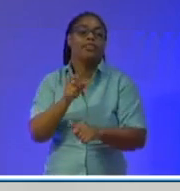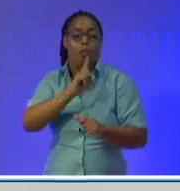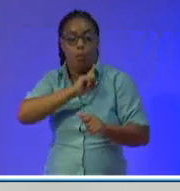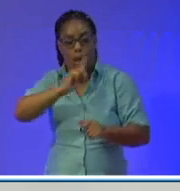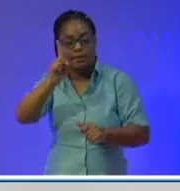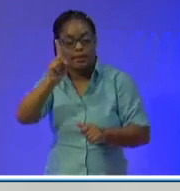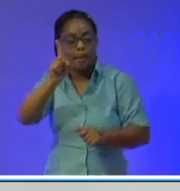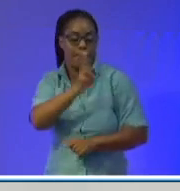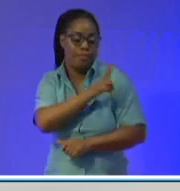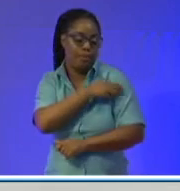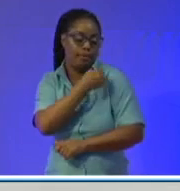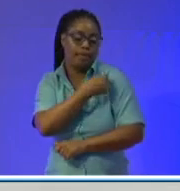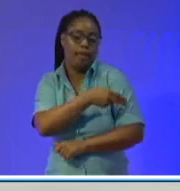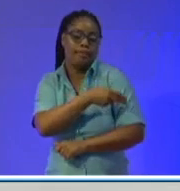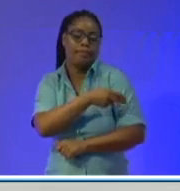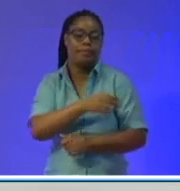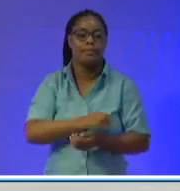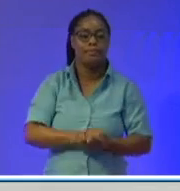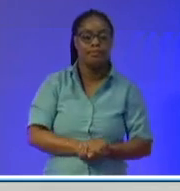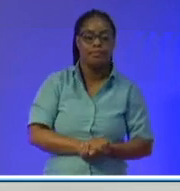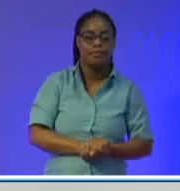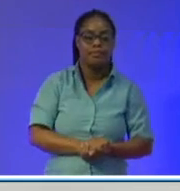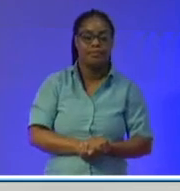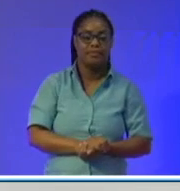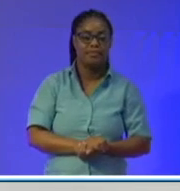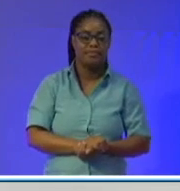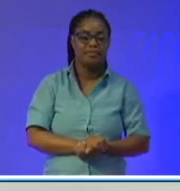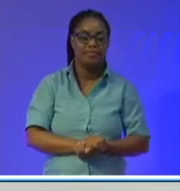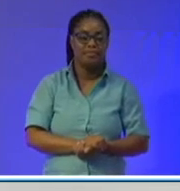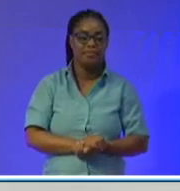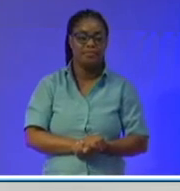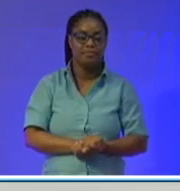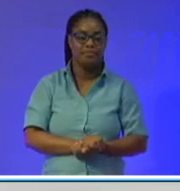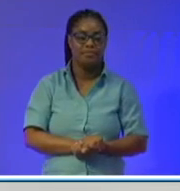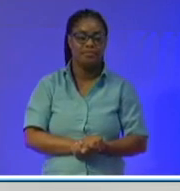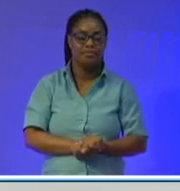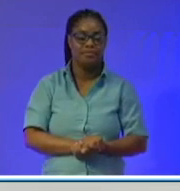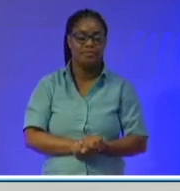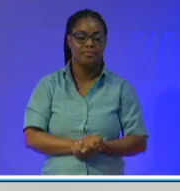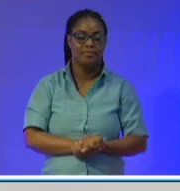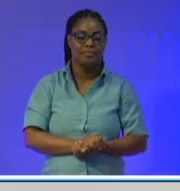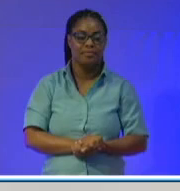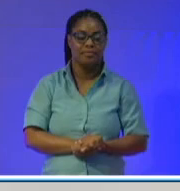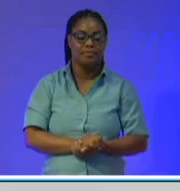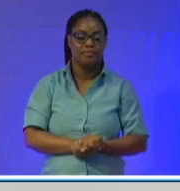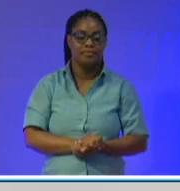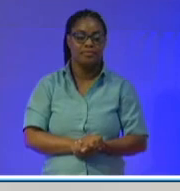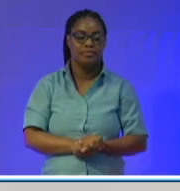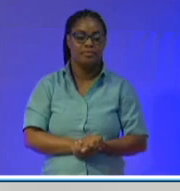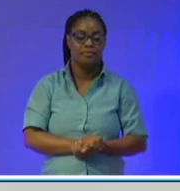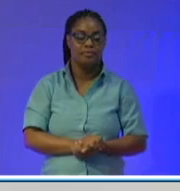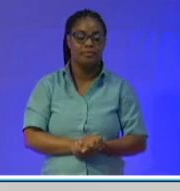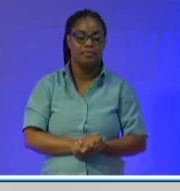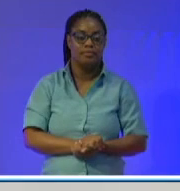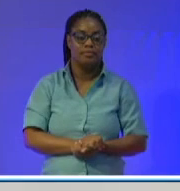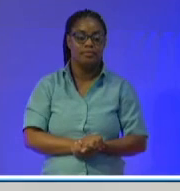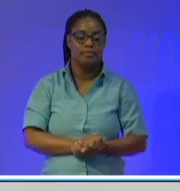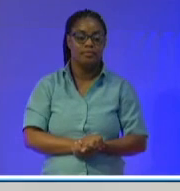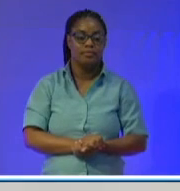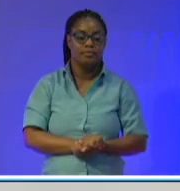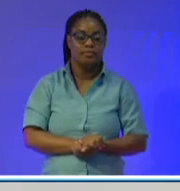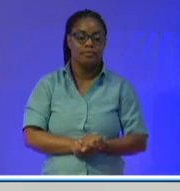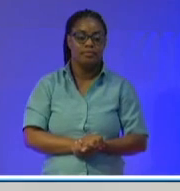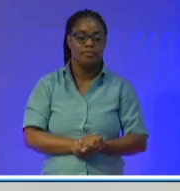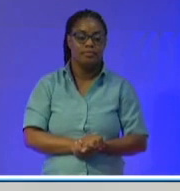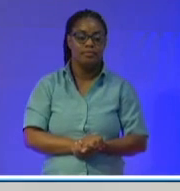population that the SpO2 levels aren't like a secondary school exam. So 95% is basically your pass or fail mark. Below that,